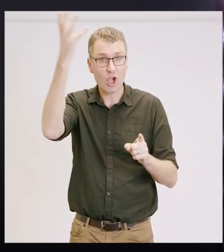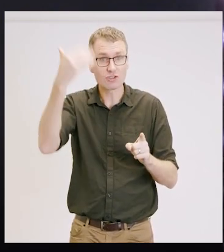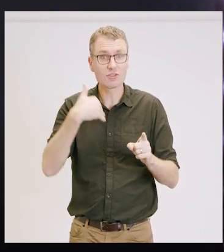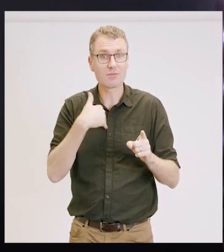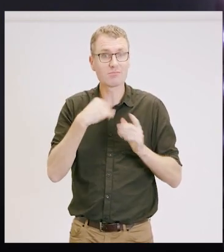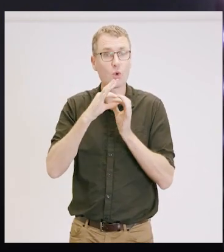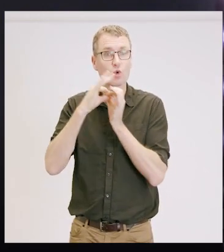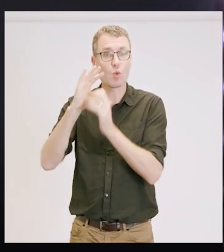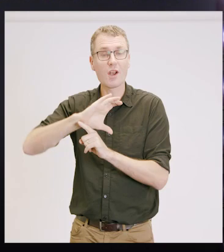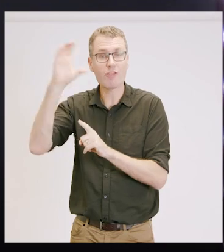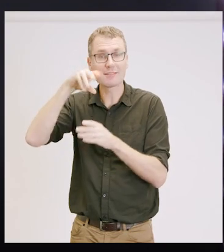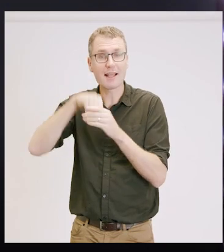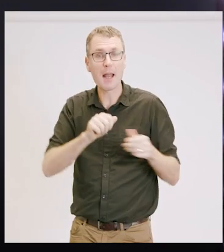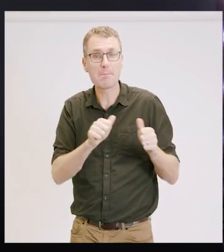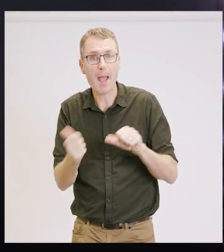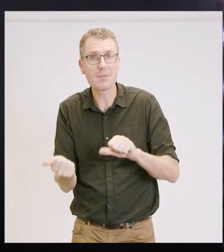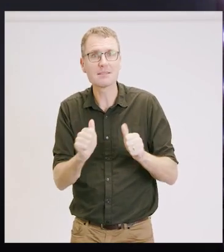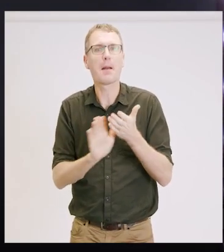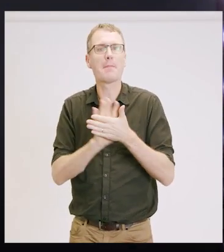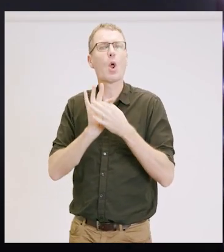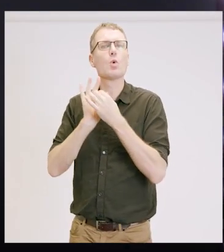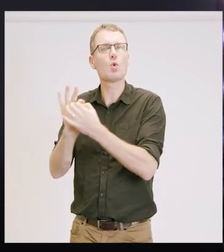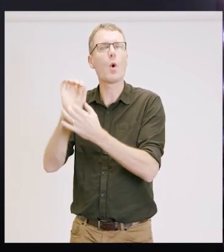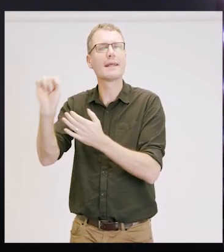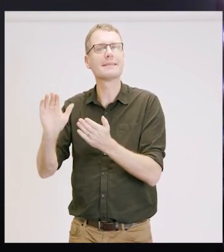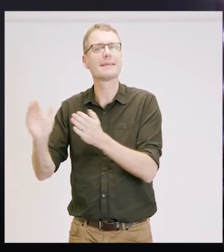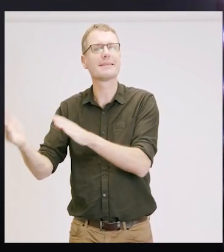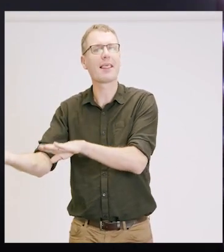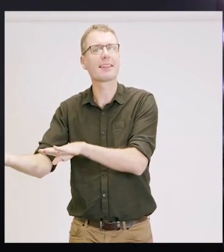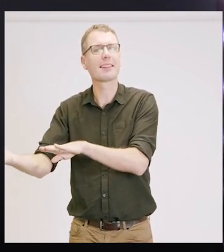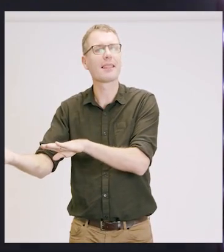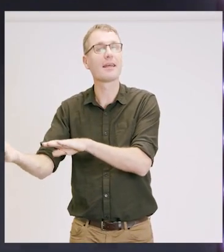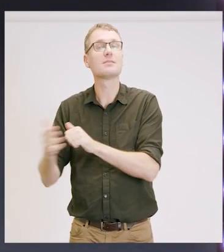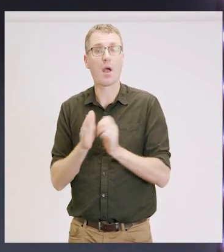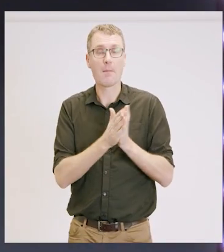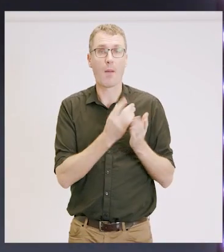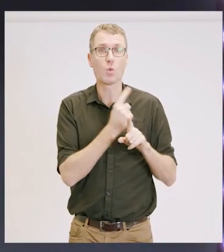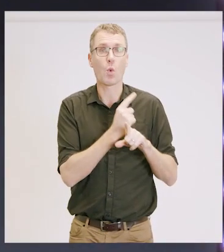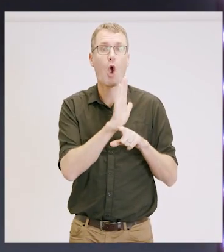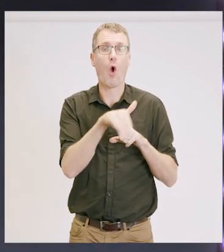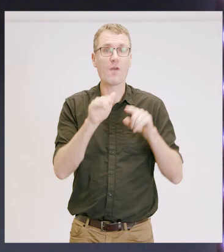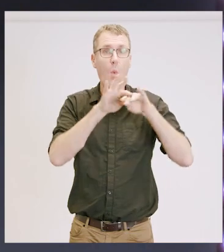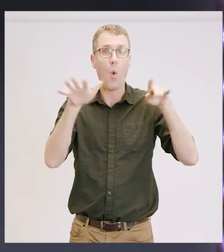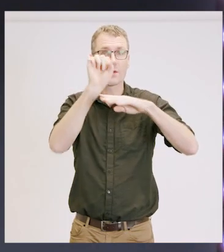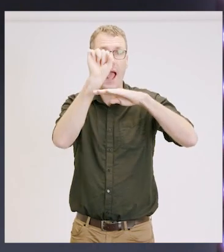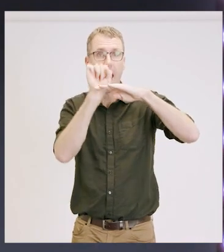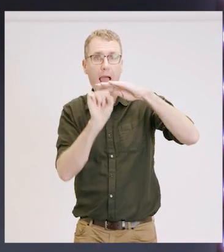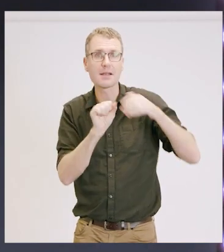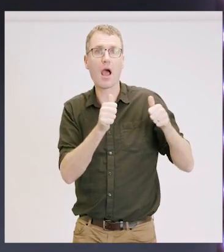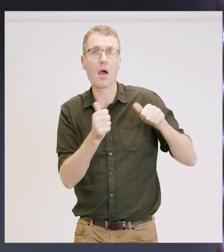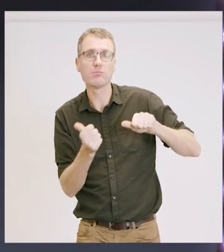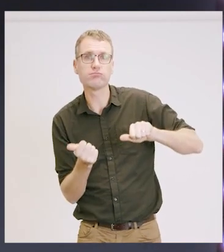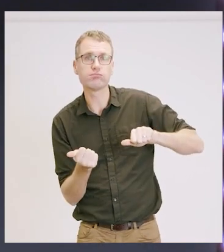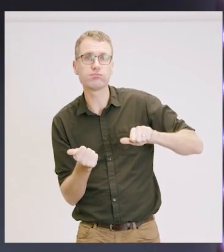we've been joined with him, we joined him in his death. And the Bible in a number of places talks about the fact that when we go under the